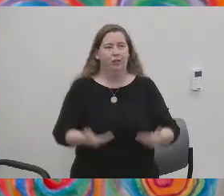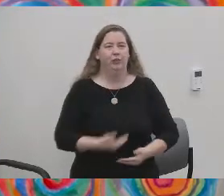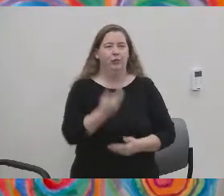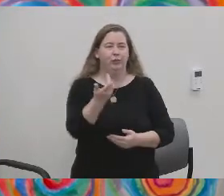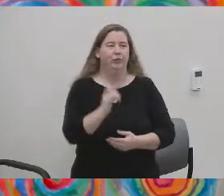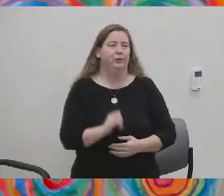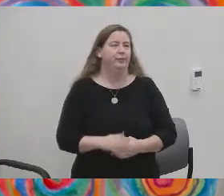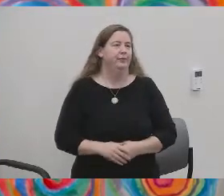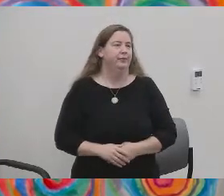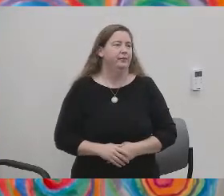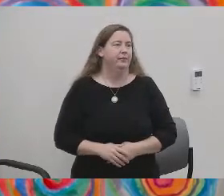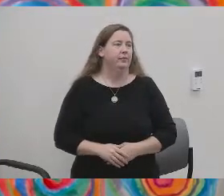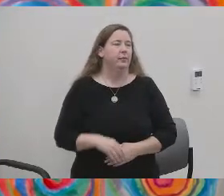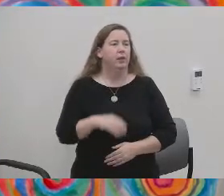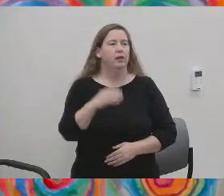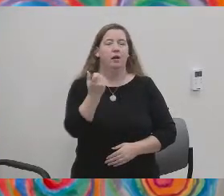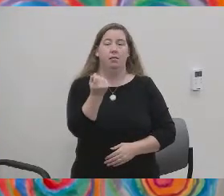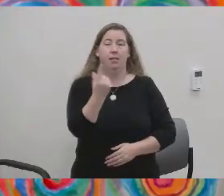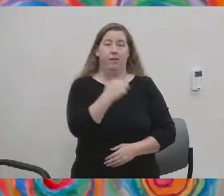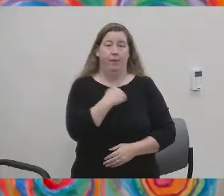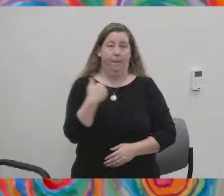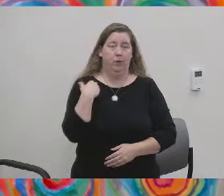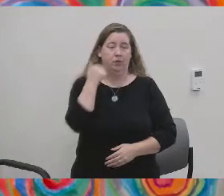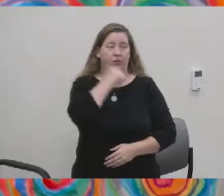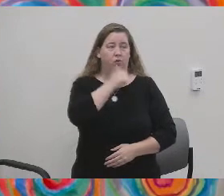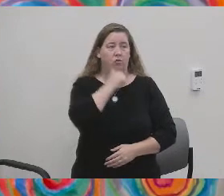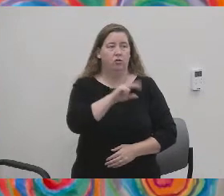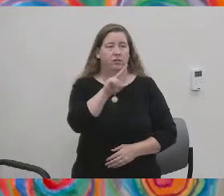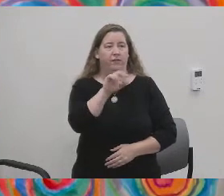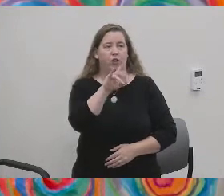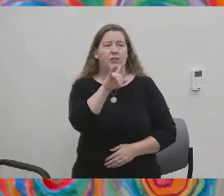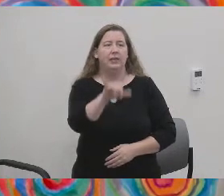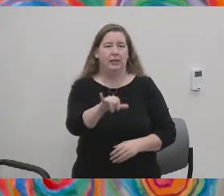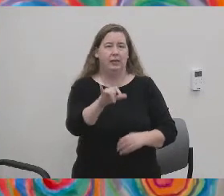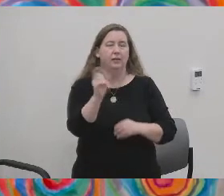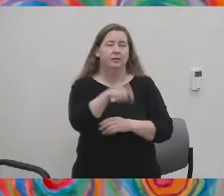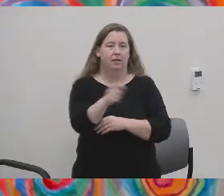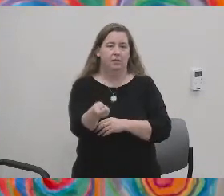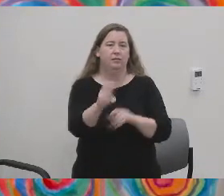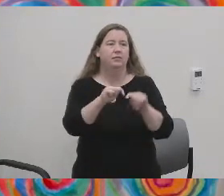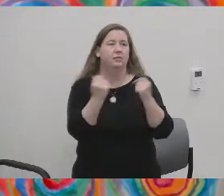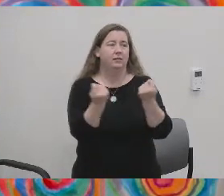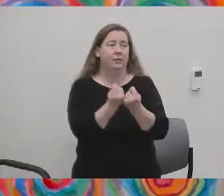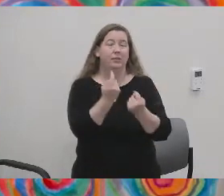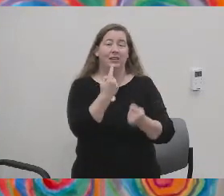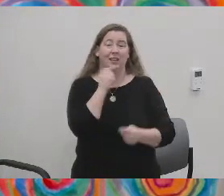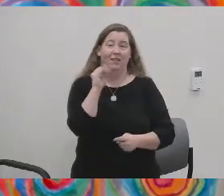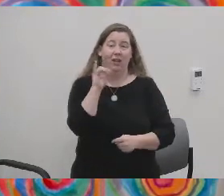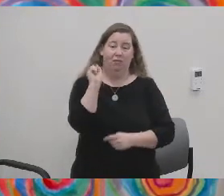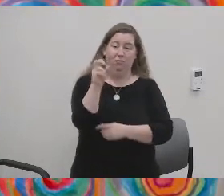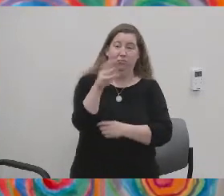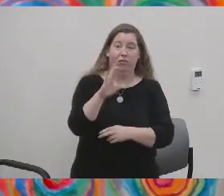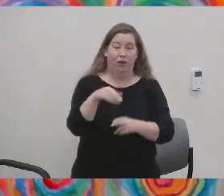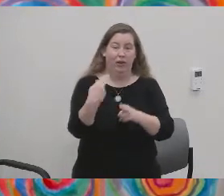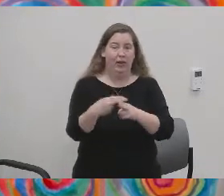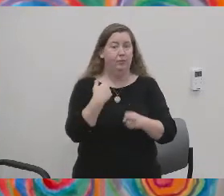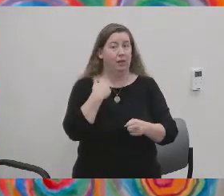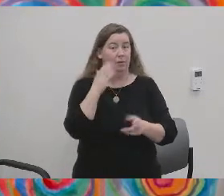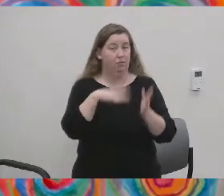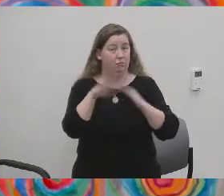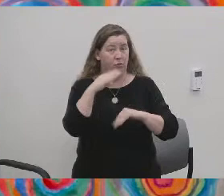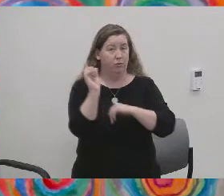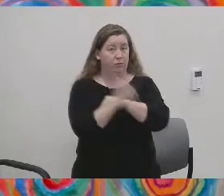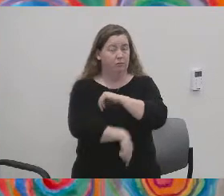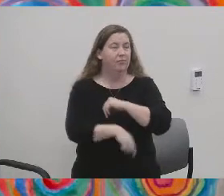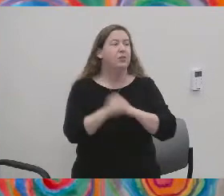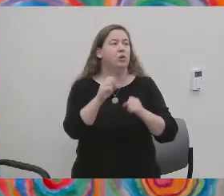So we have the 11 members of our girls varsity tennis team, and they told me if I butcher their names, I'm in trouble, so I'm going to do my best. So